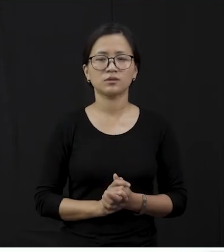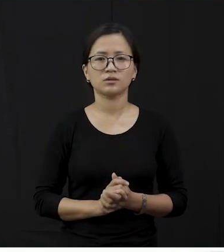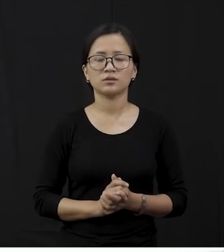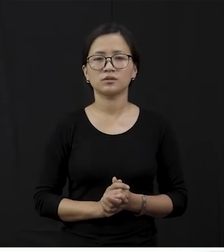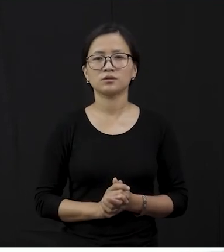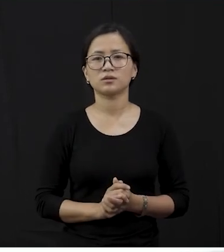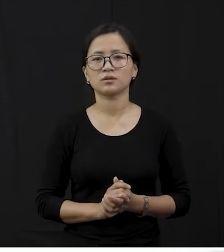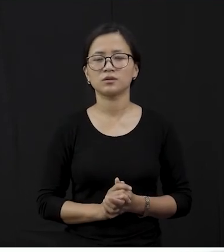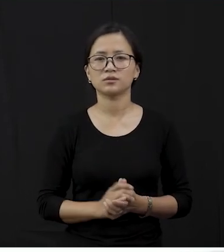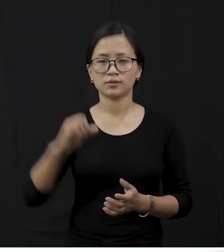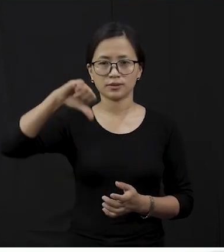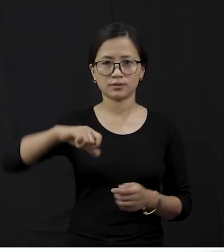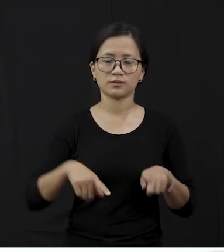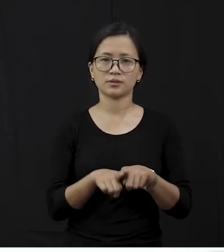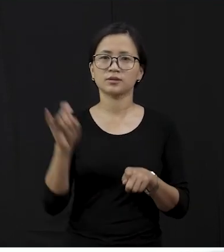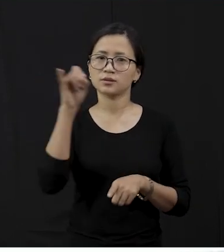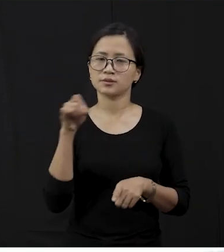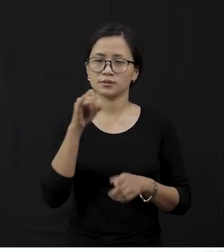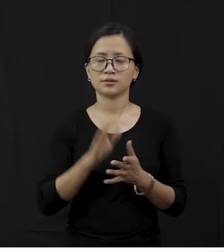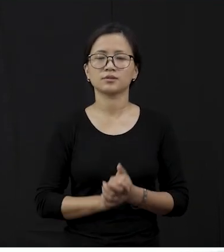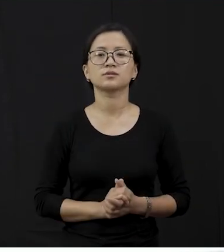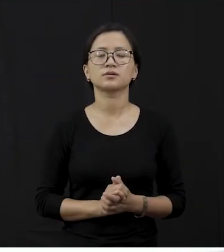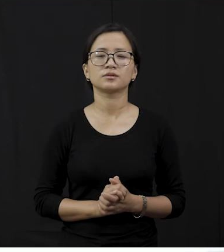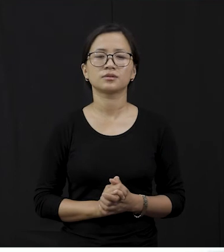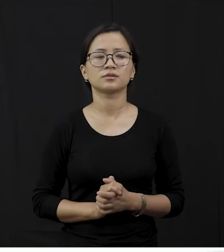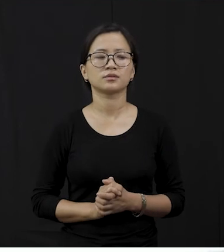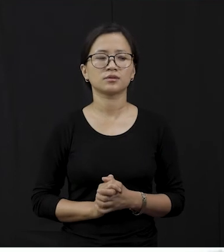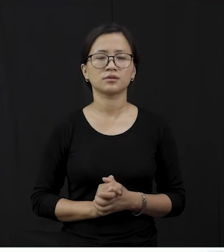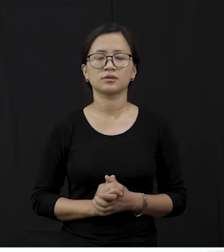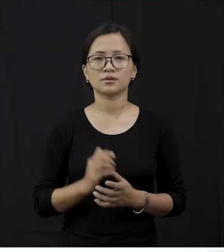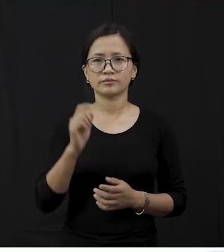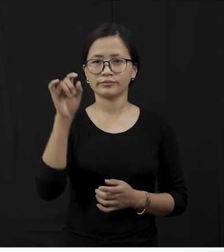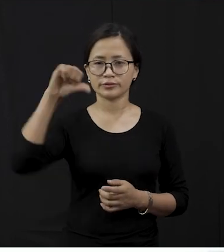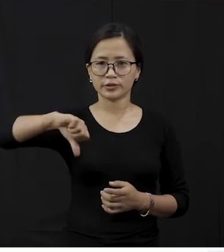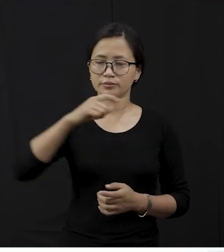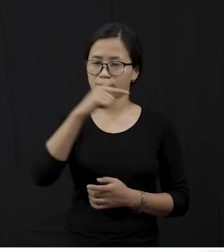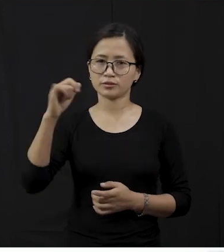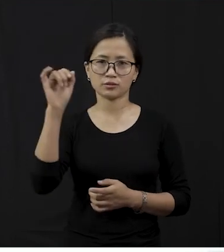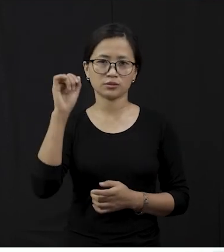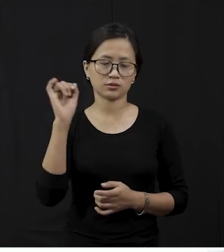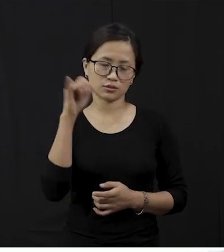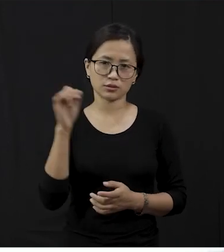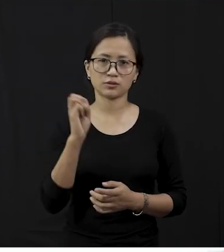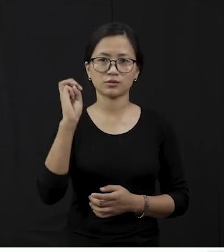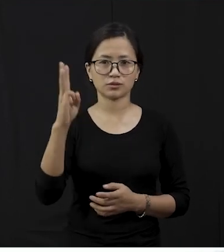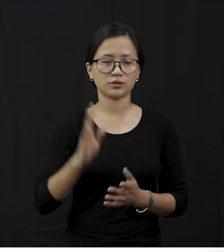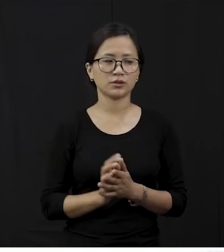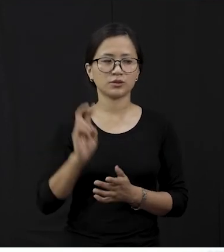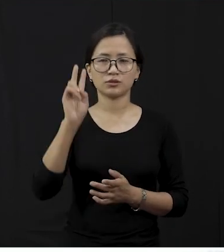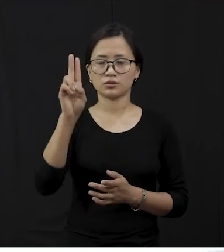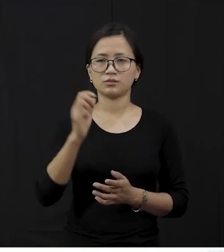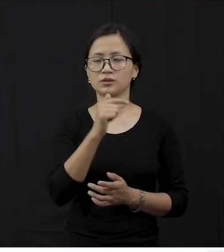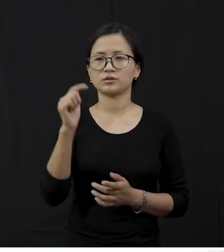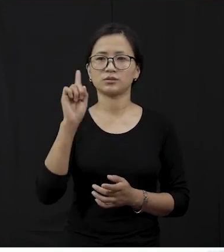in the ones place are 9 and 6. 9 minus 6 is 3 and 2 minus